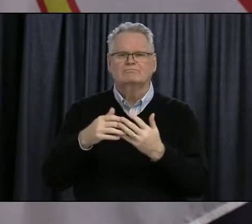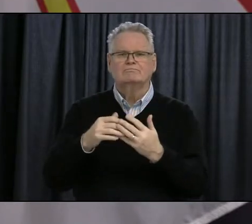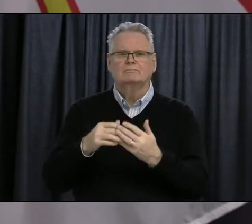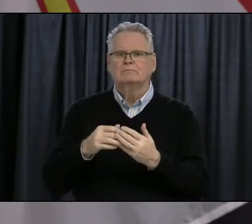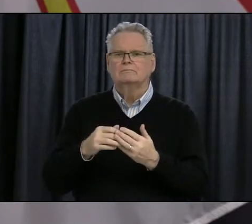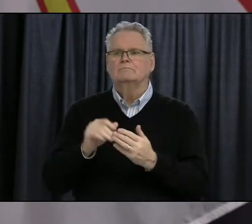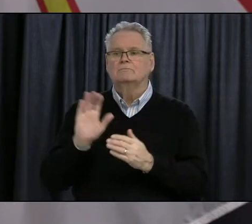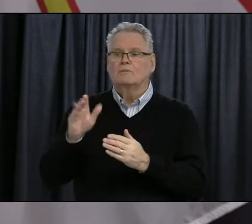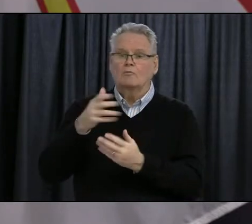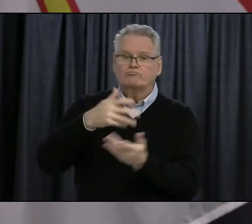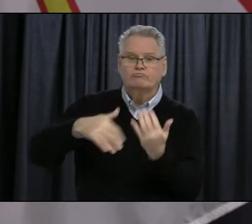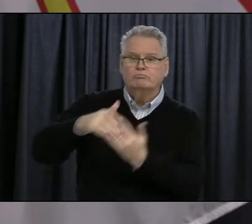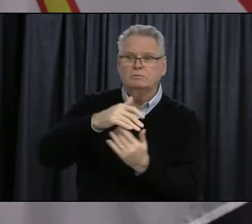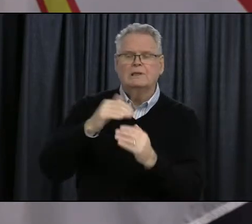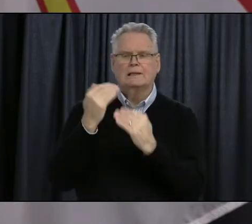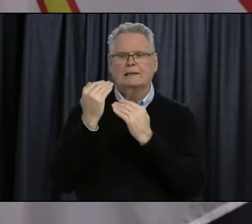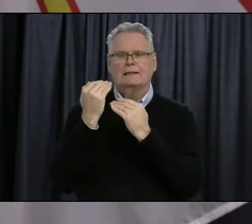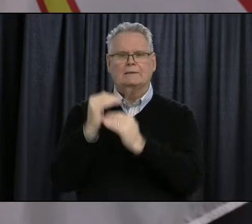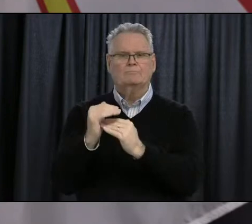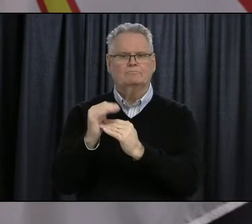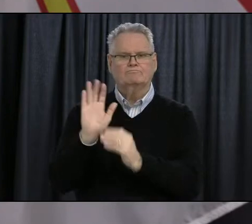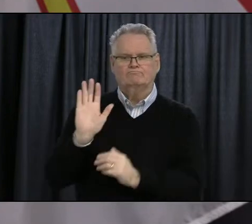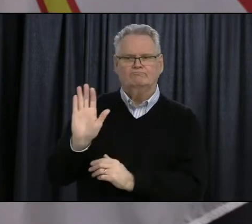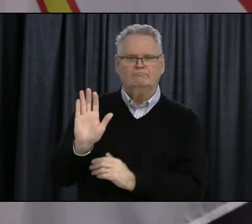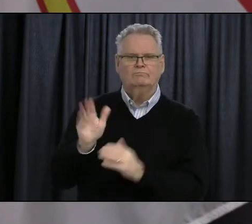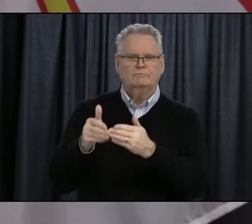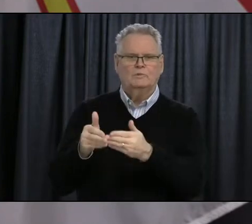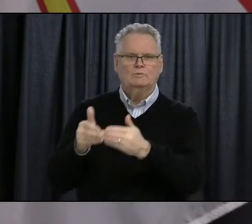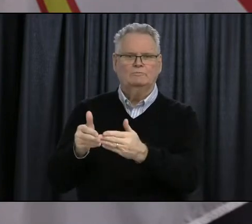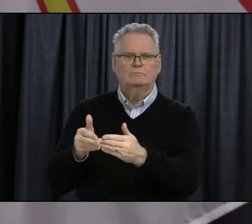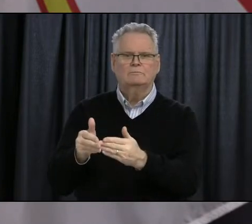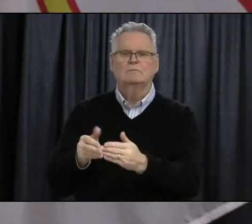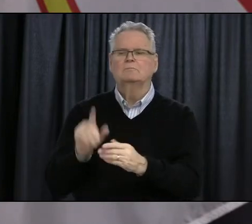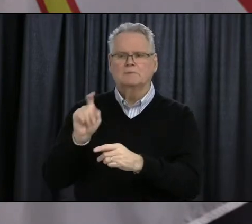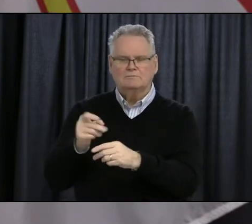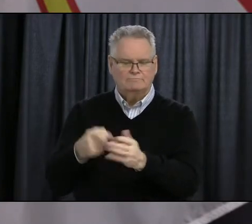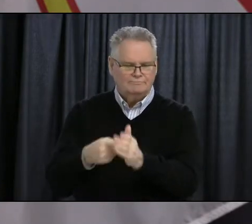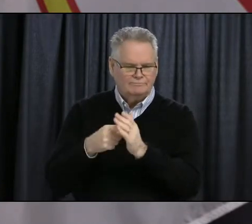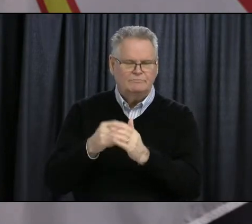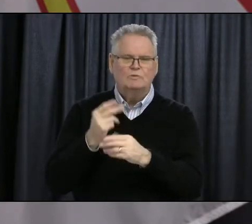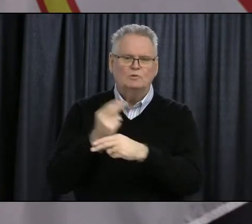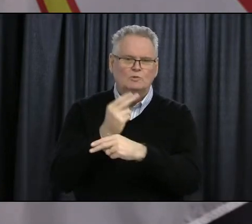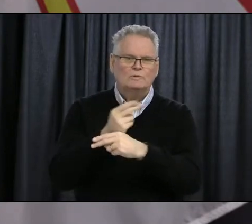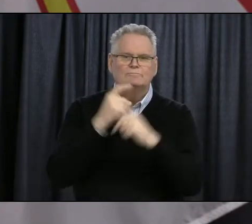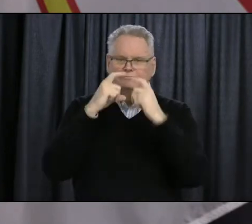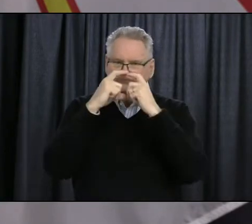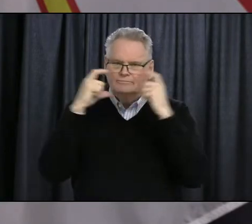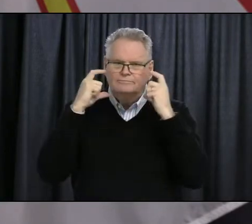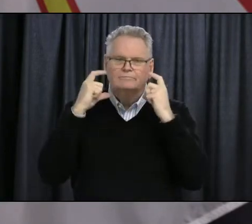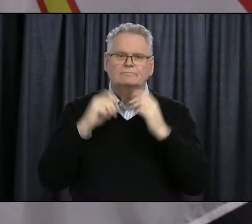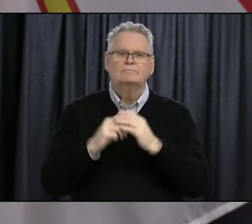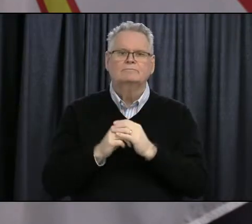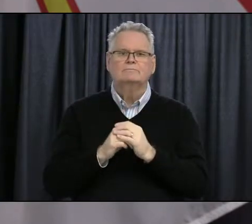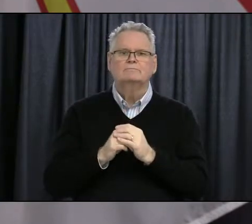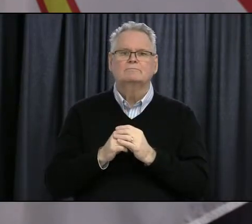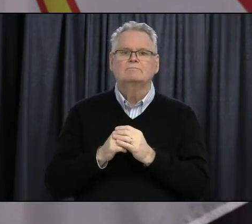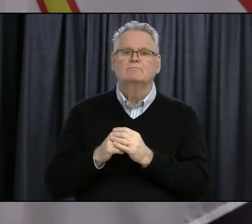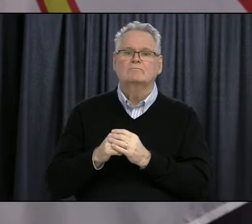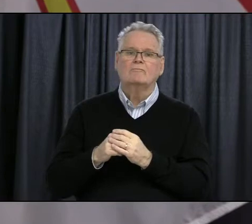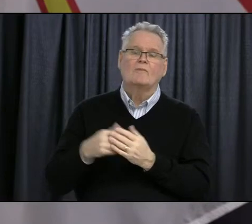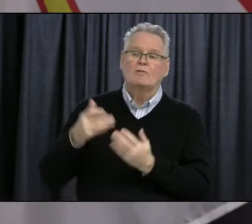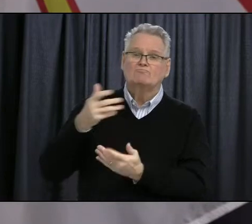well. And they've reduced common spaces and so really reduced the risk of people intermingling on